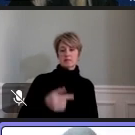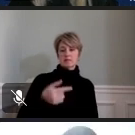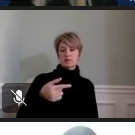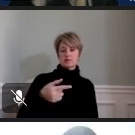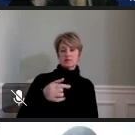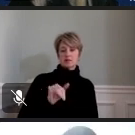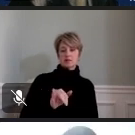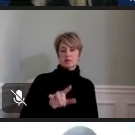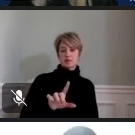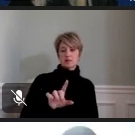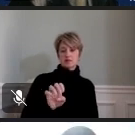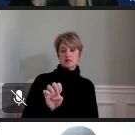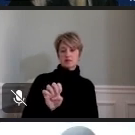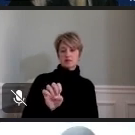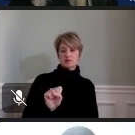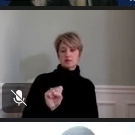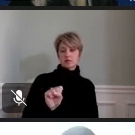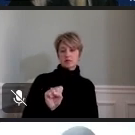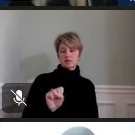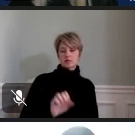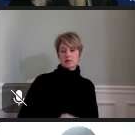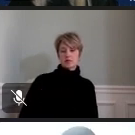Giles.